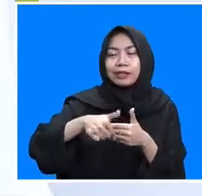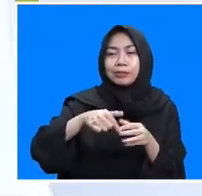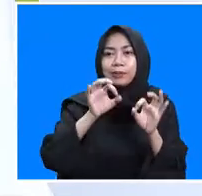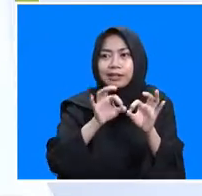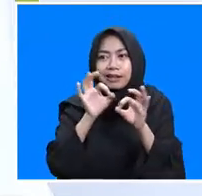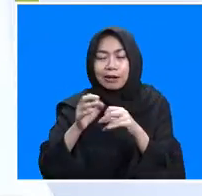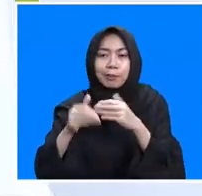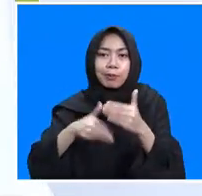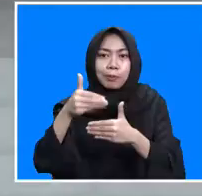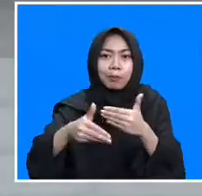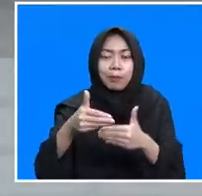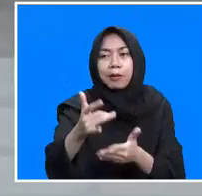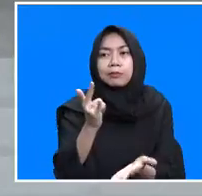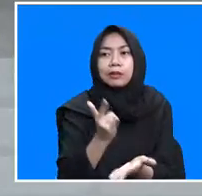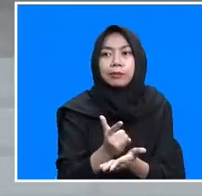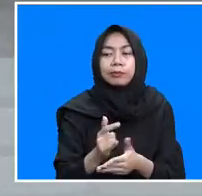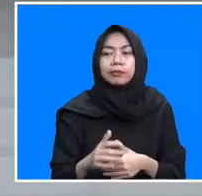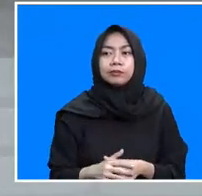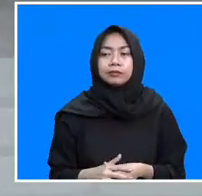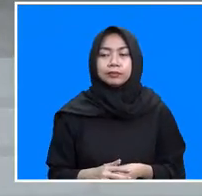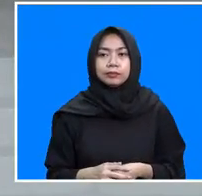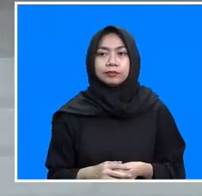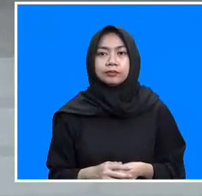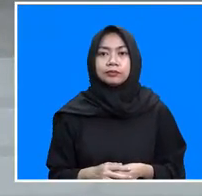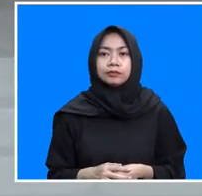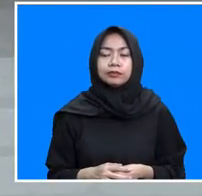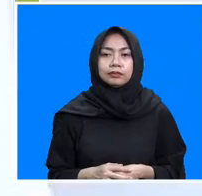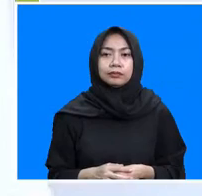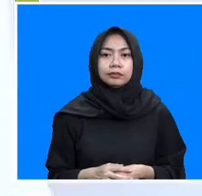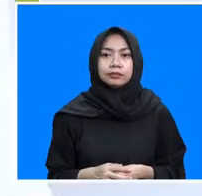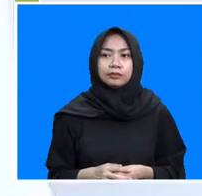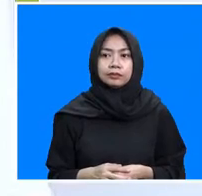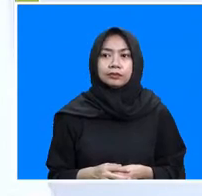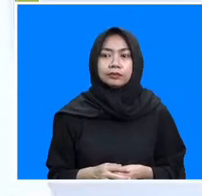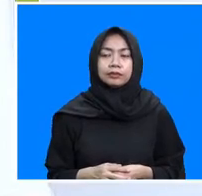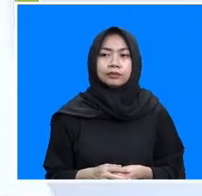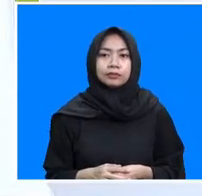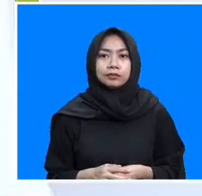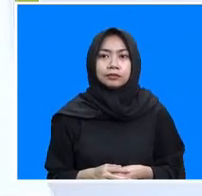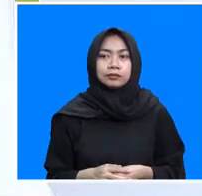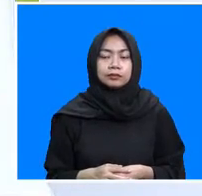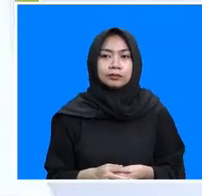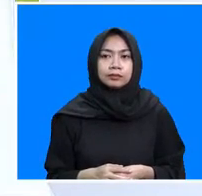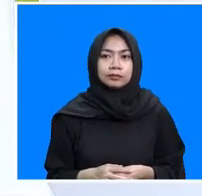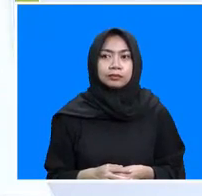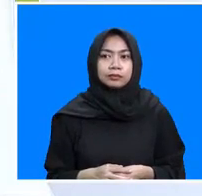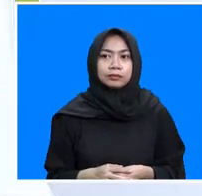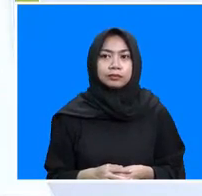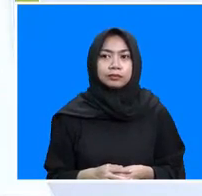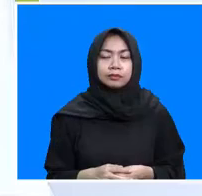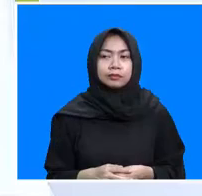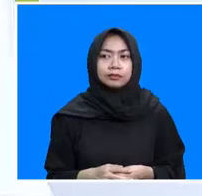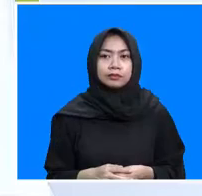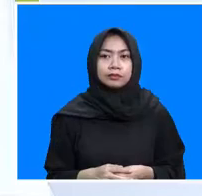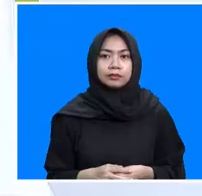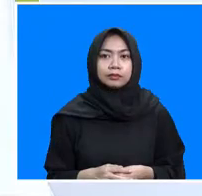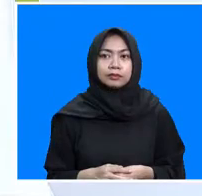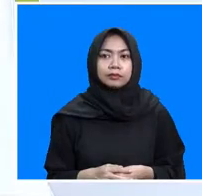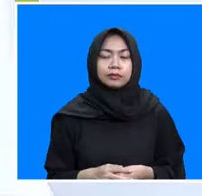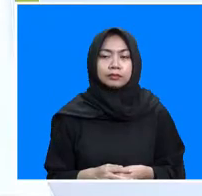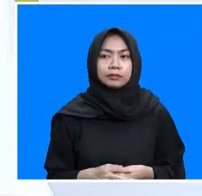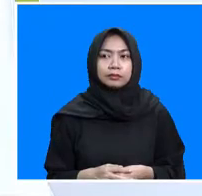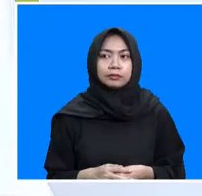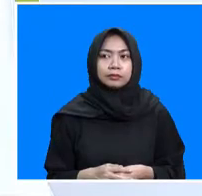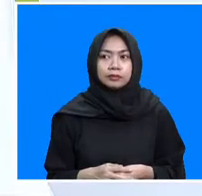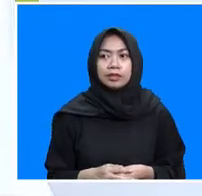effect on students. When we talk about people with disability, that's another group that Australian government takes